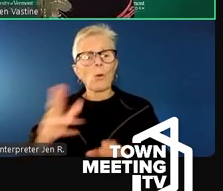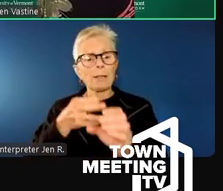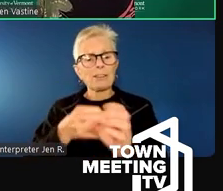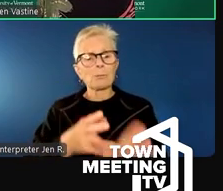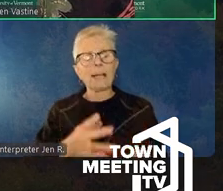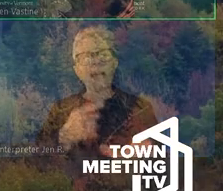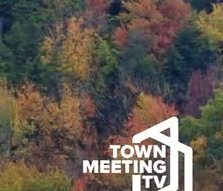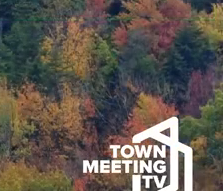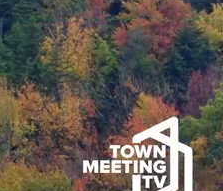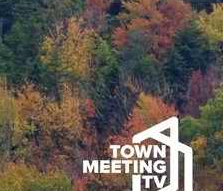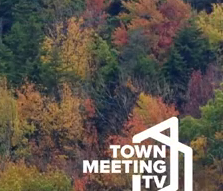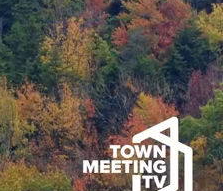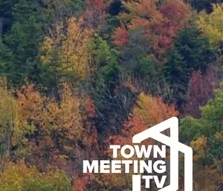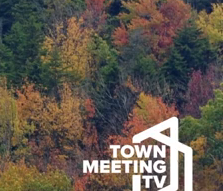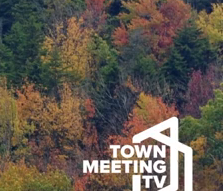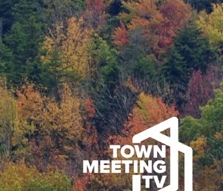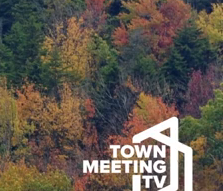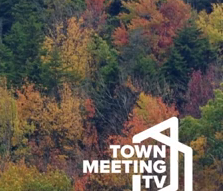for being with us today.